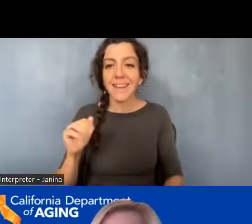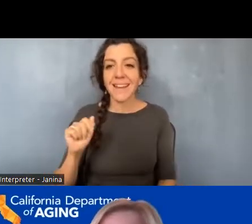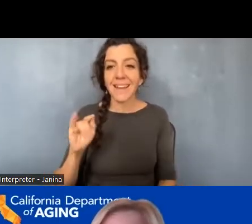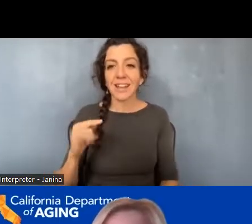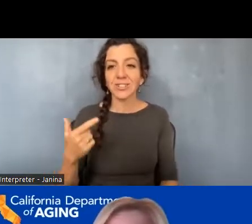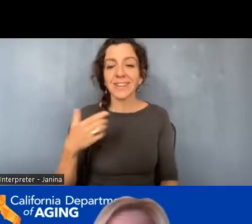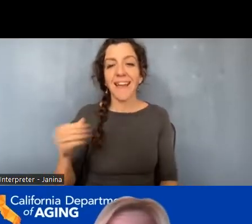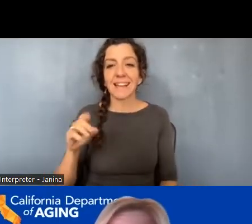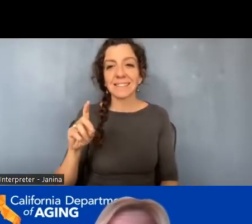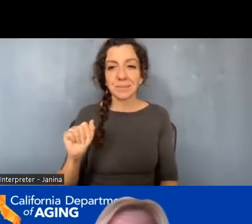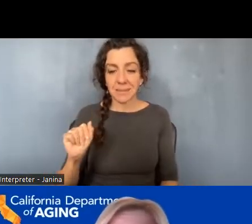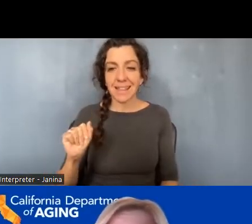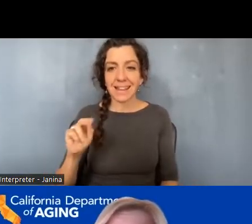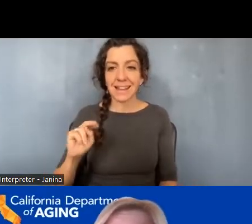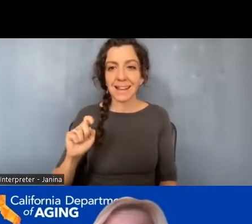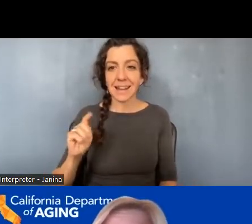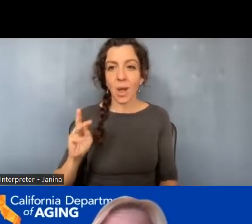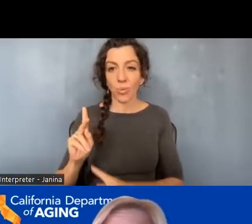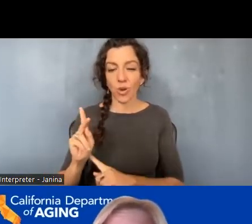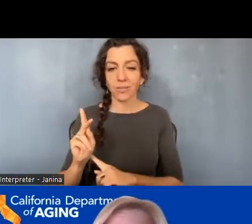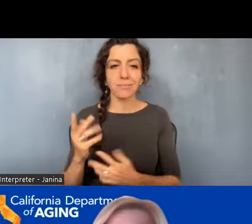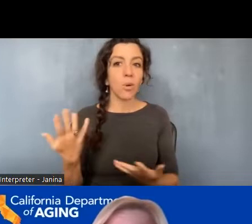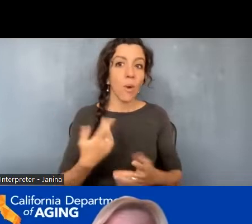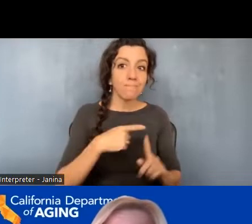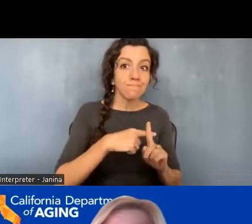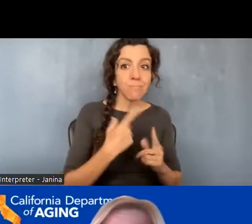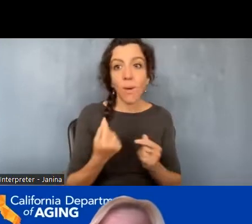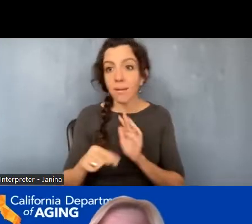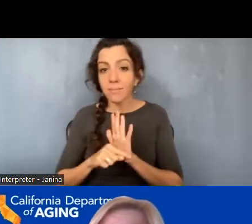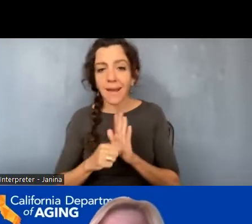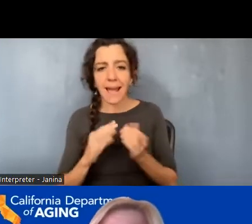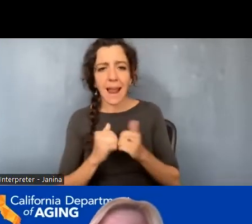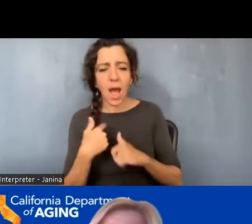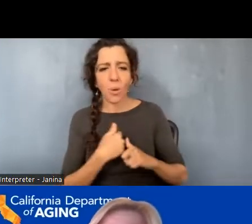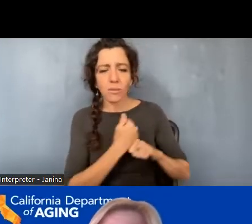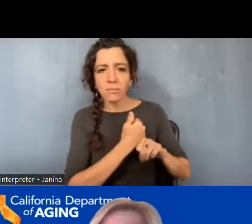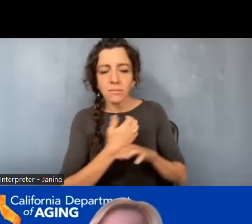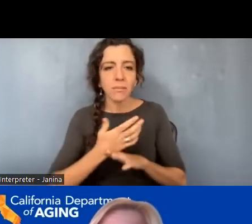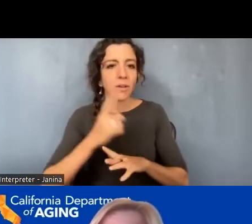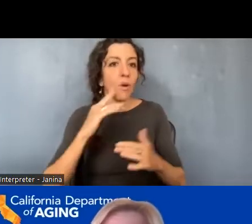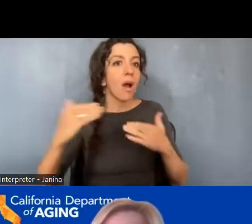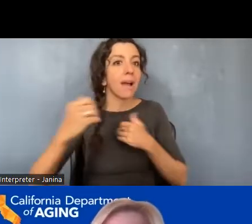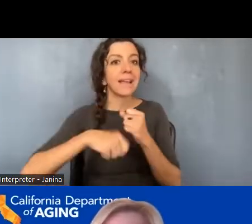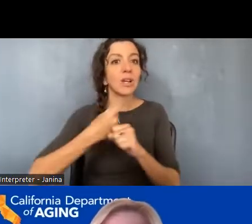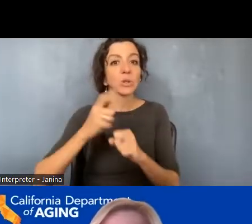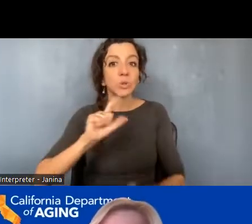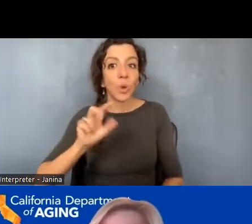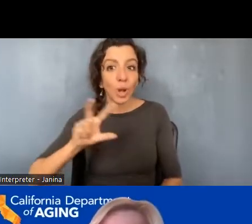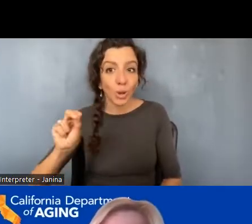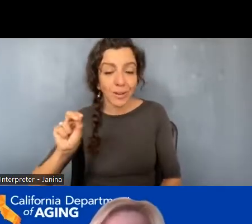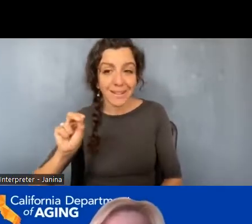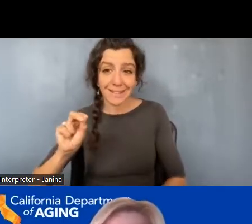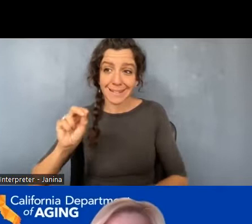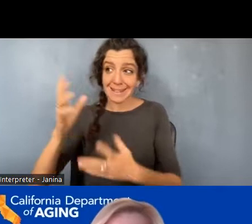and its strengths and weaknesses, and how we are all preparing for 2030, when things will look very different than they